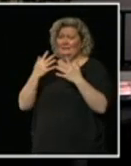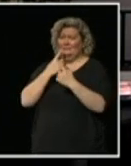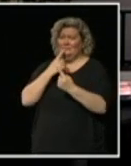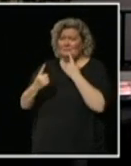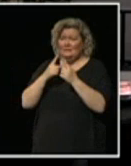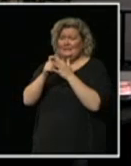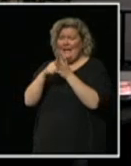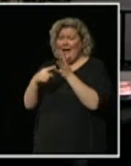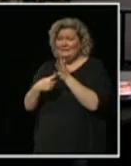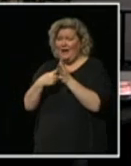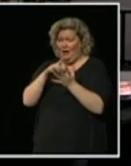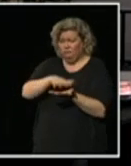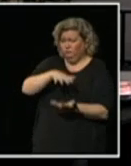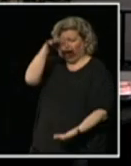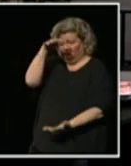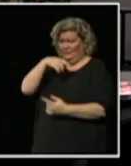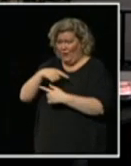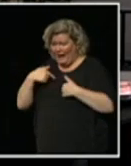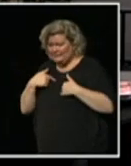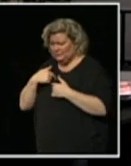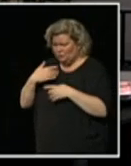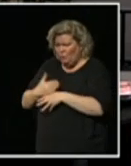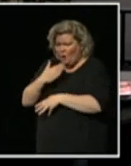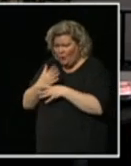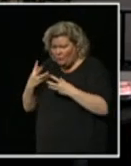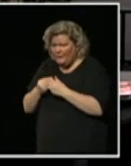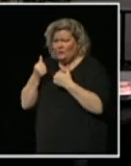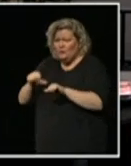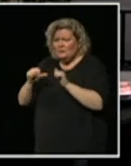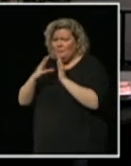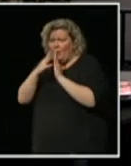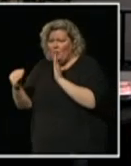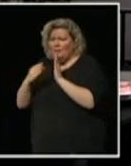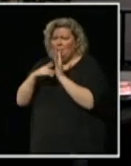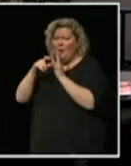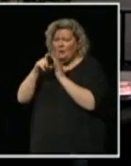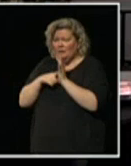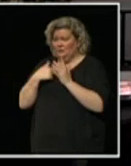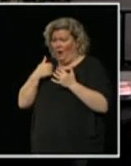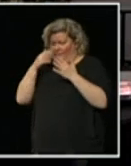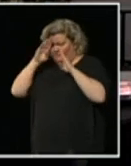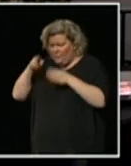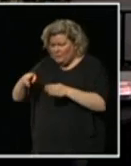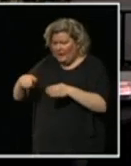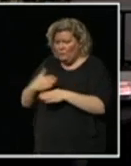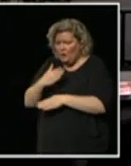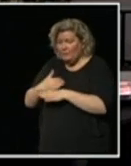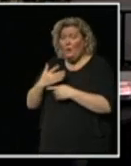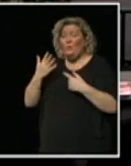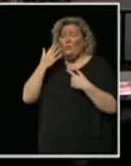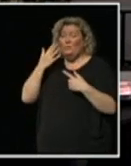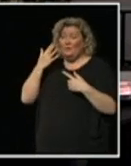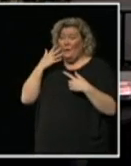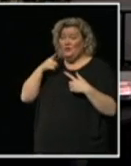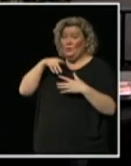us to pore over and to run models on. And I focused on that. But once you're immersed in a